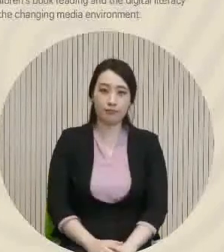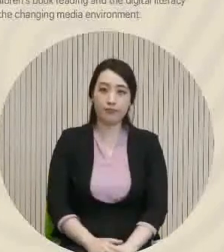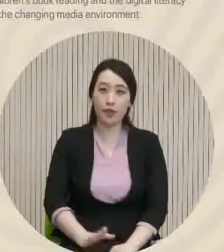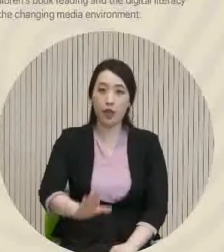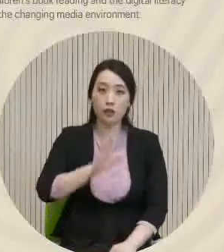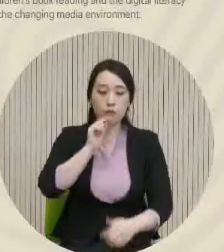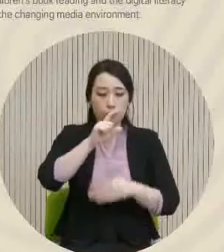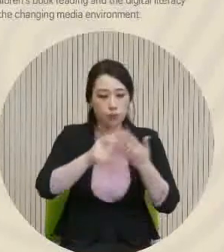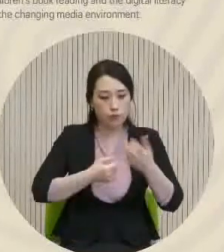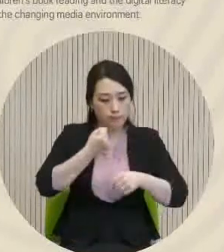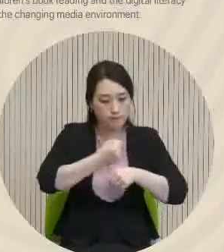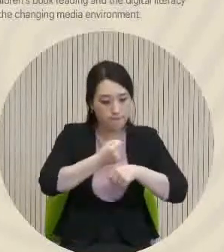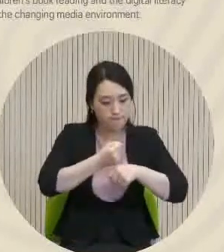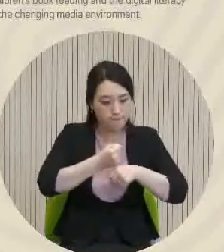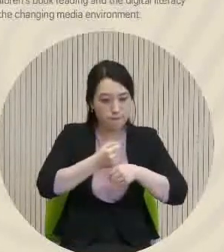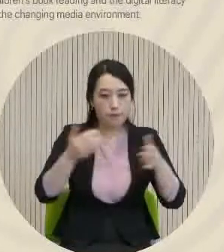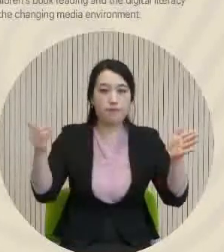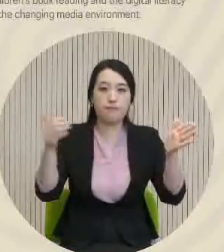And then,